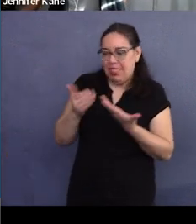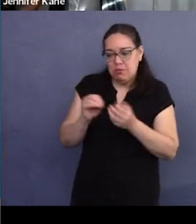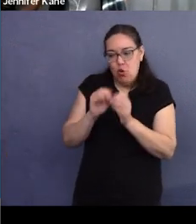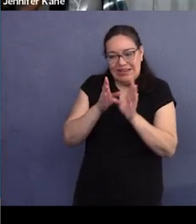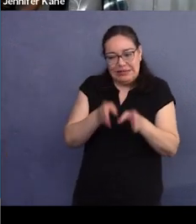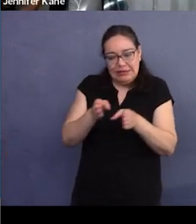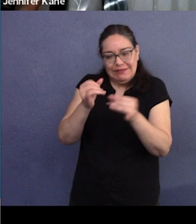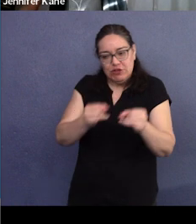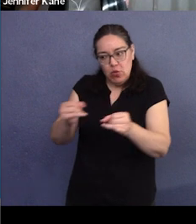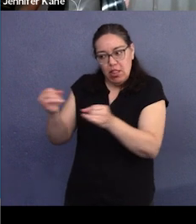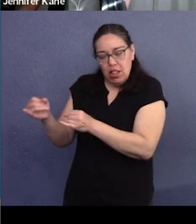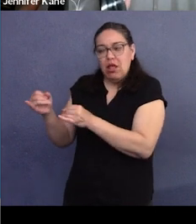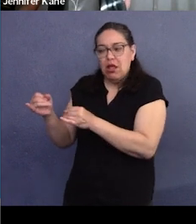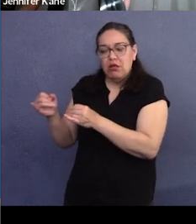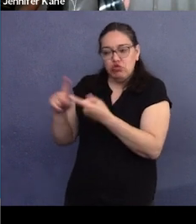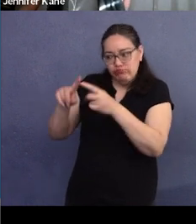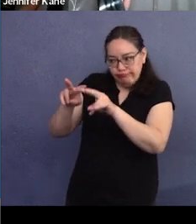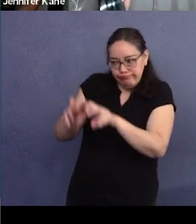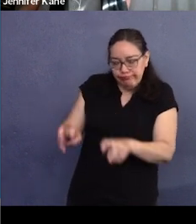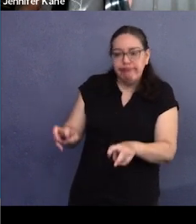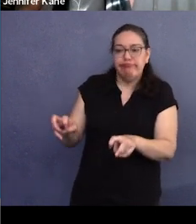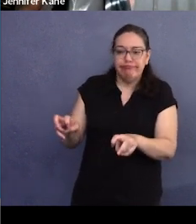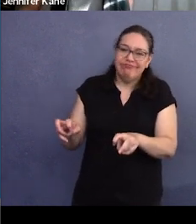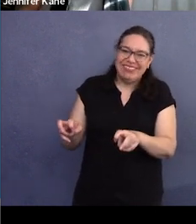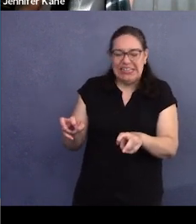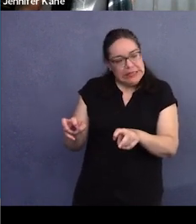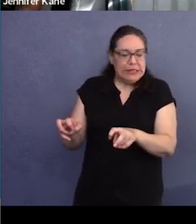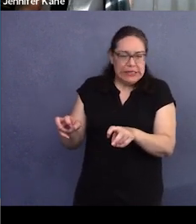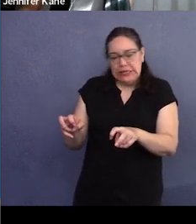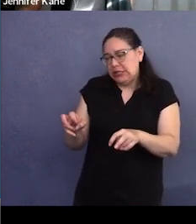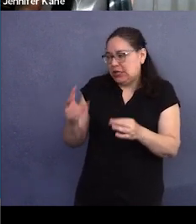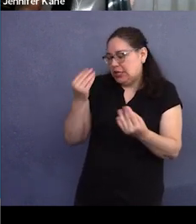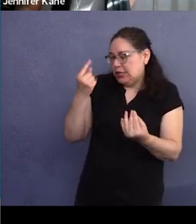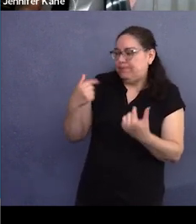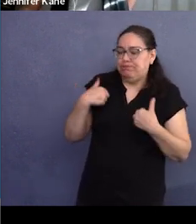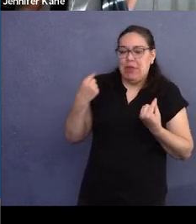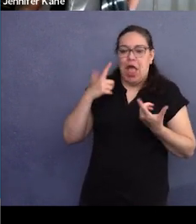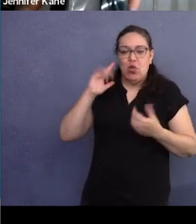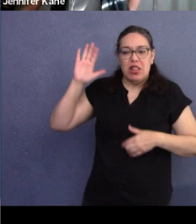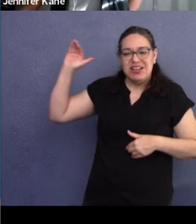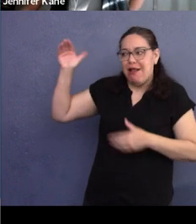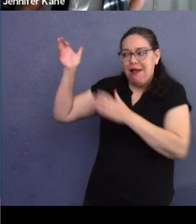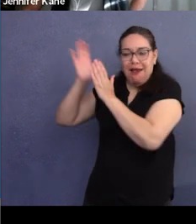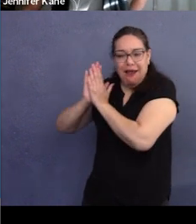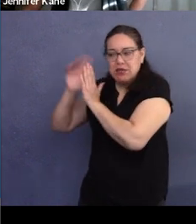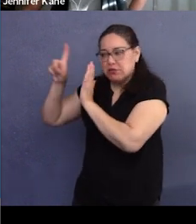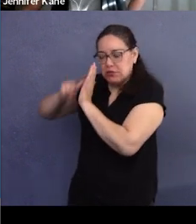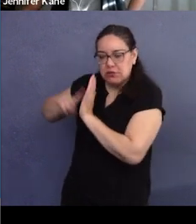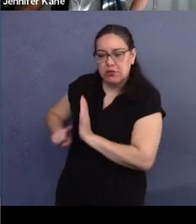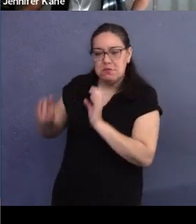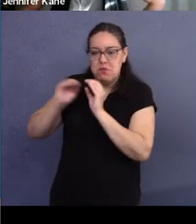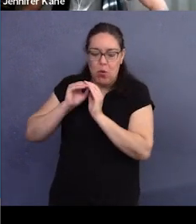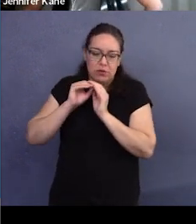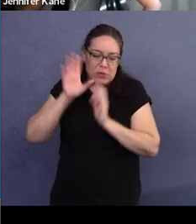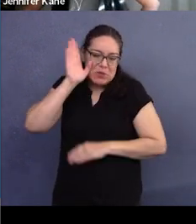you're, it needs to be involved. Yeah, let me ask that question, and I'll look